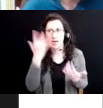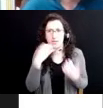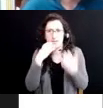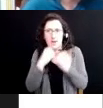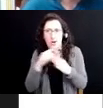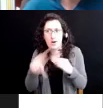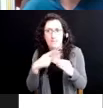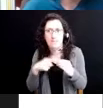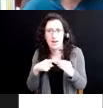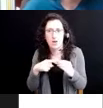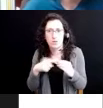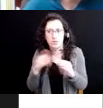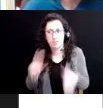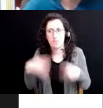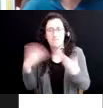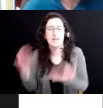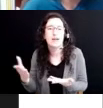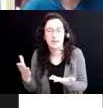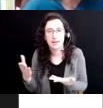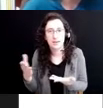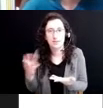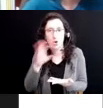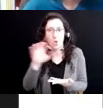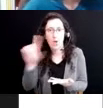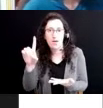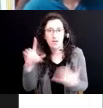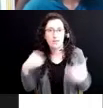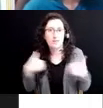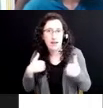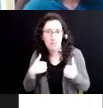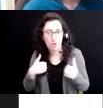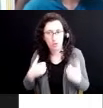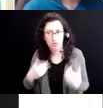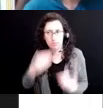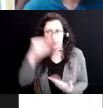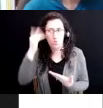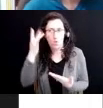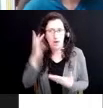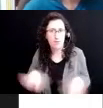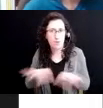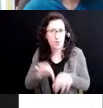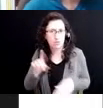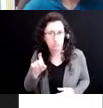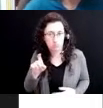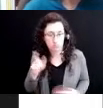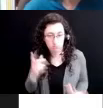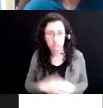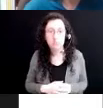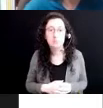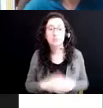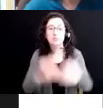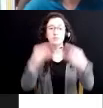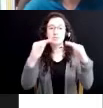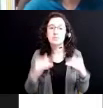about providing wildlife habitat? What's the big deal? And then I want to focus on the